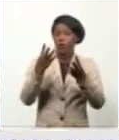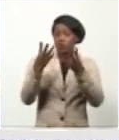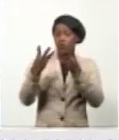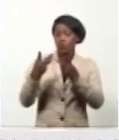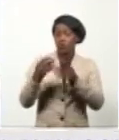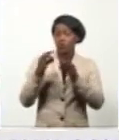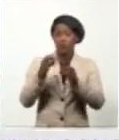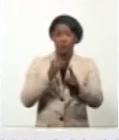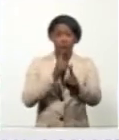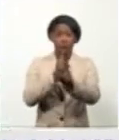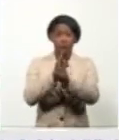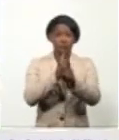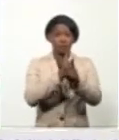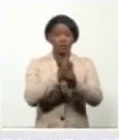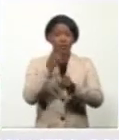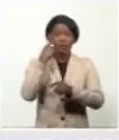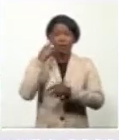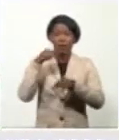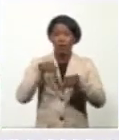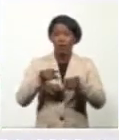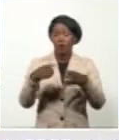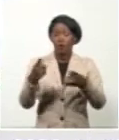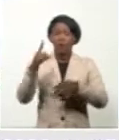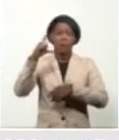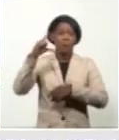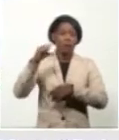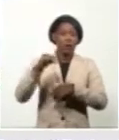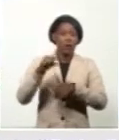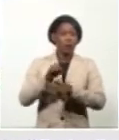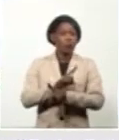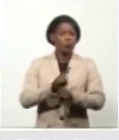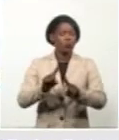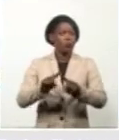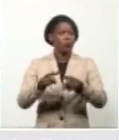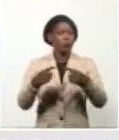So they've been decreasing in the last few days. Today,